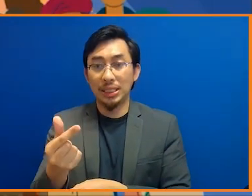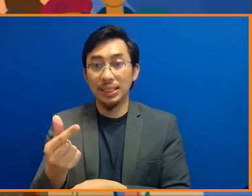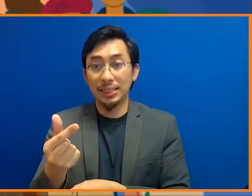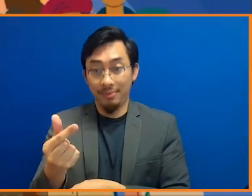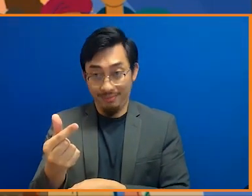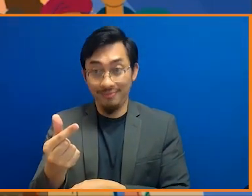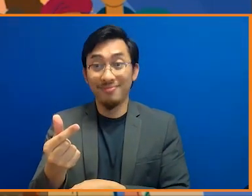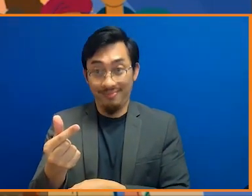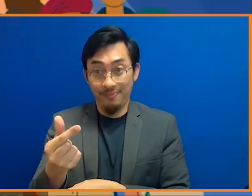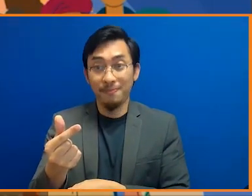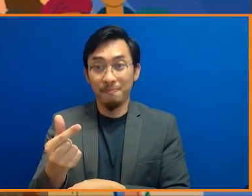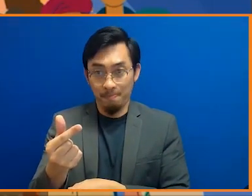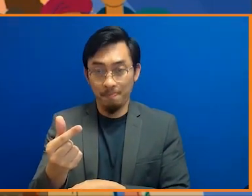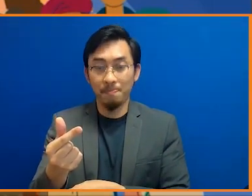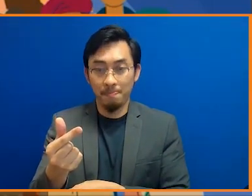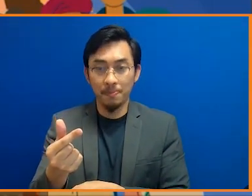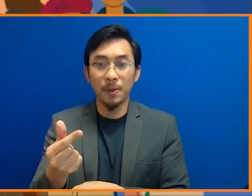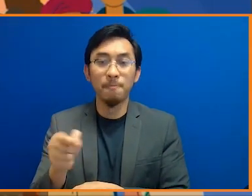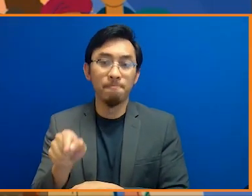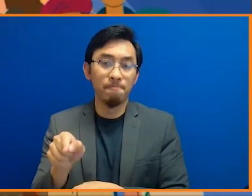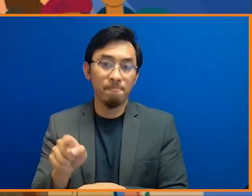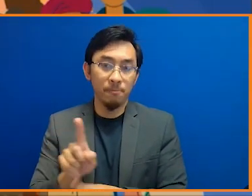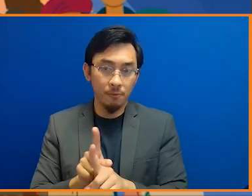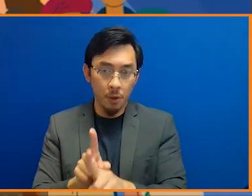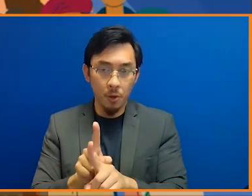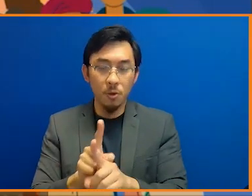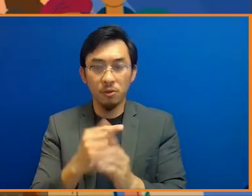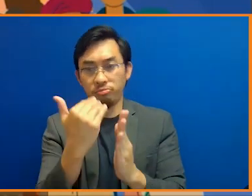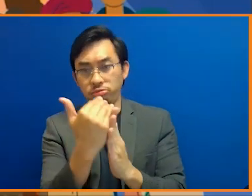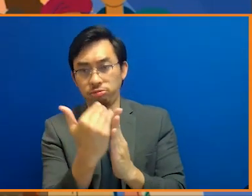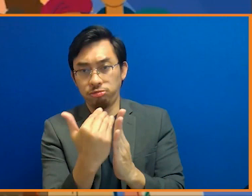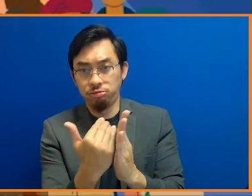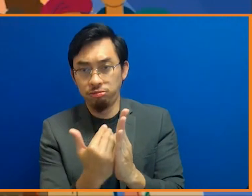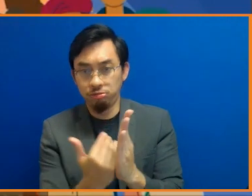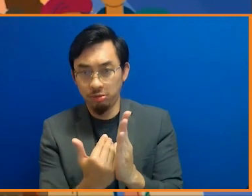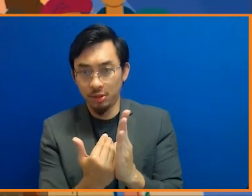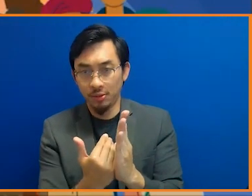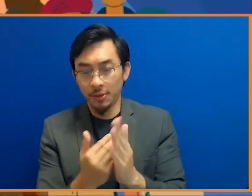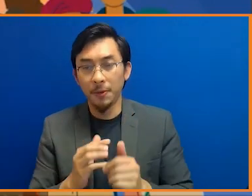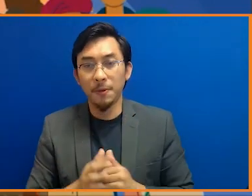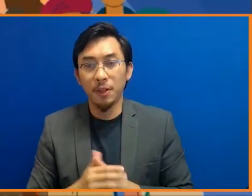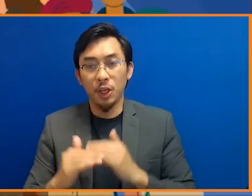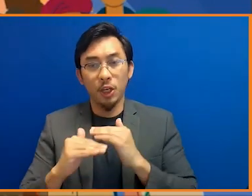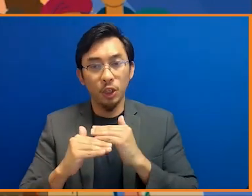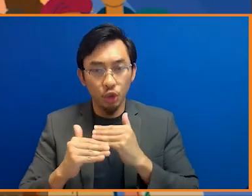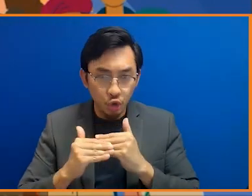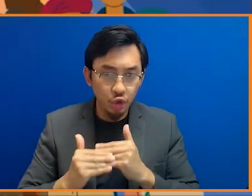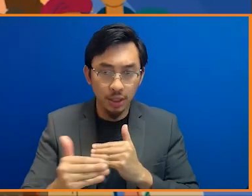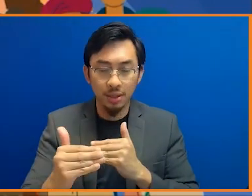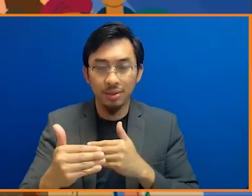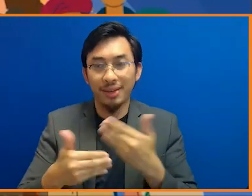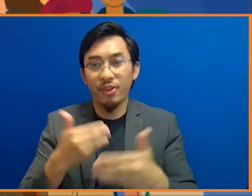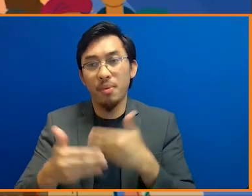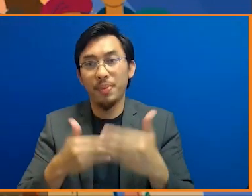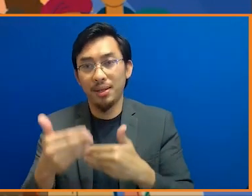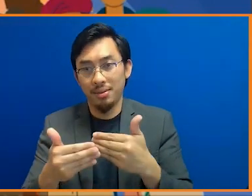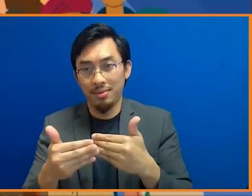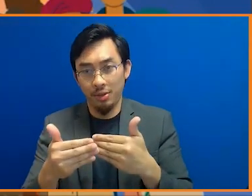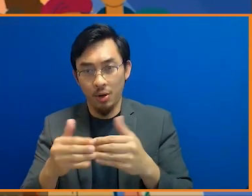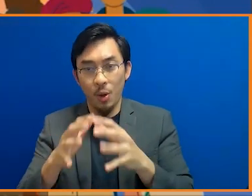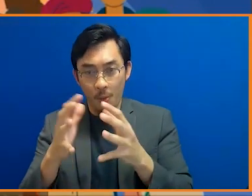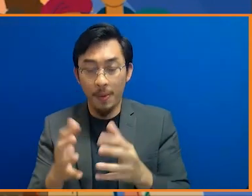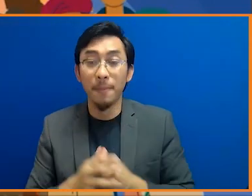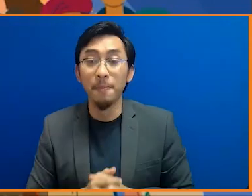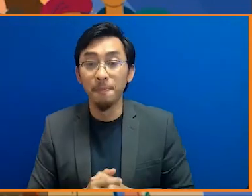SDGs, IRIDES, or Sustainable Development Goals. Um, in Sustainable Development Goals,